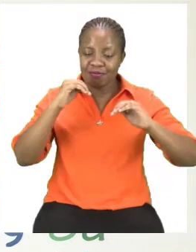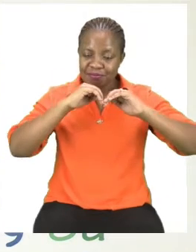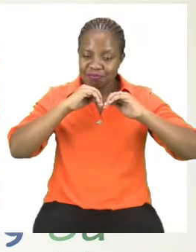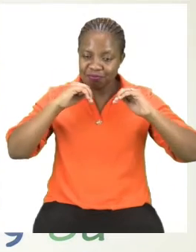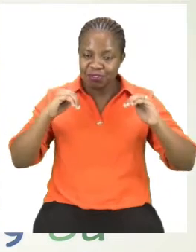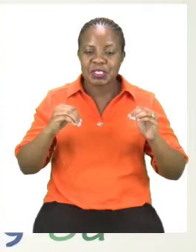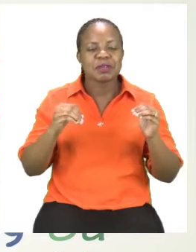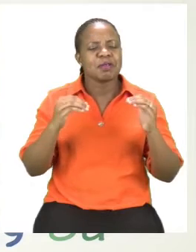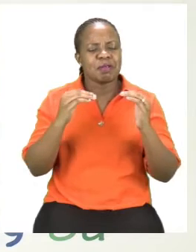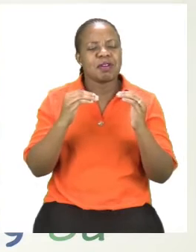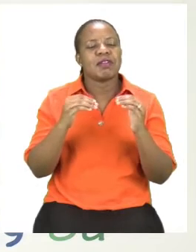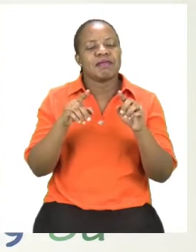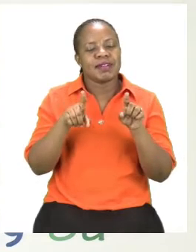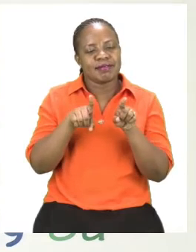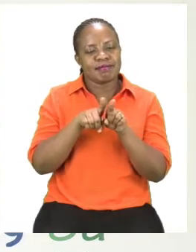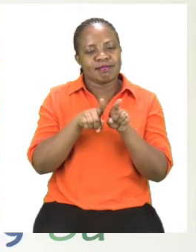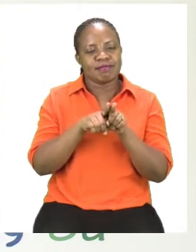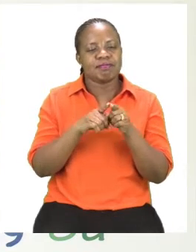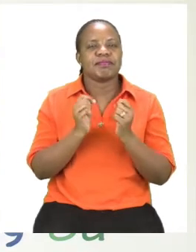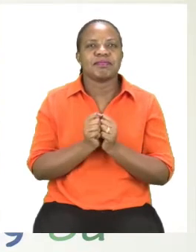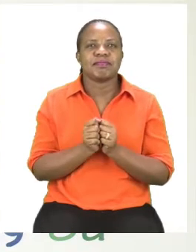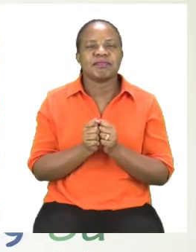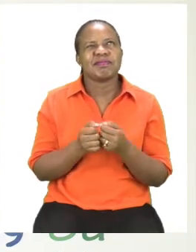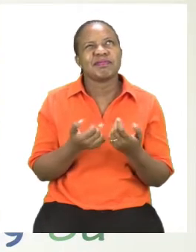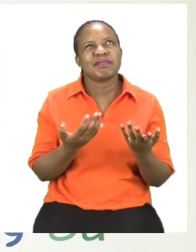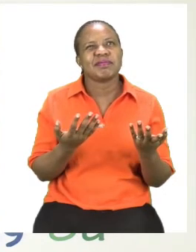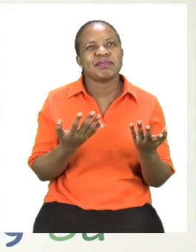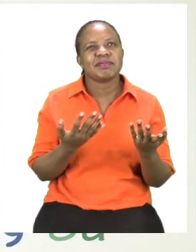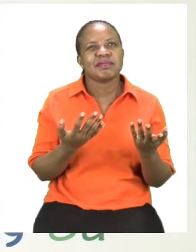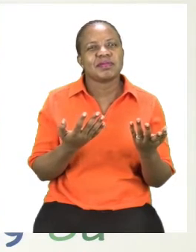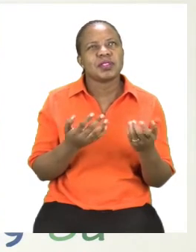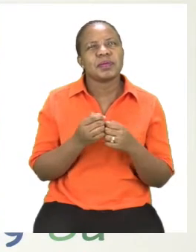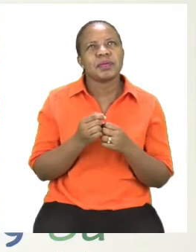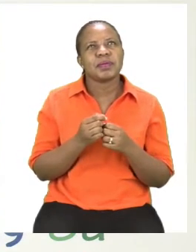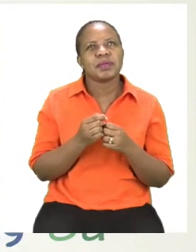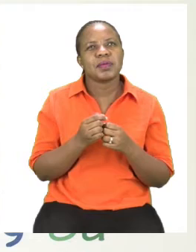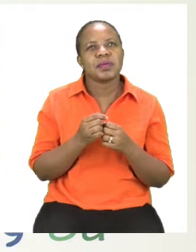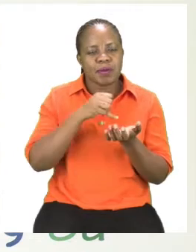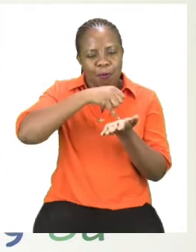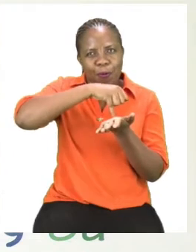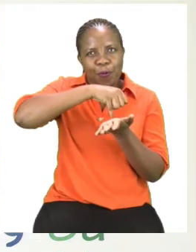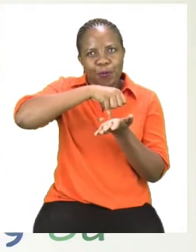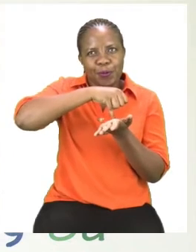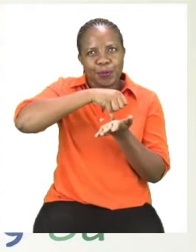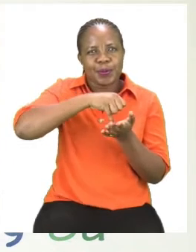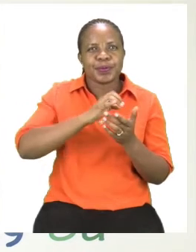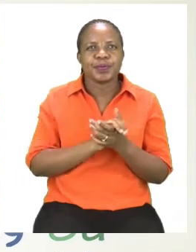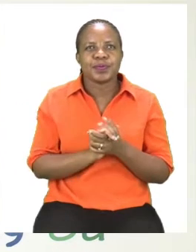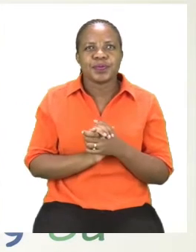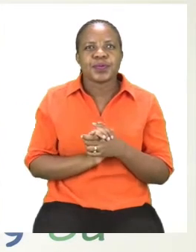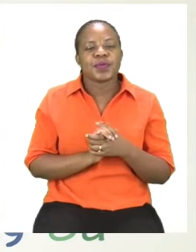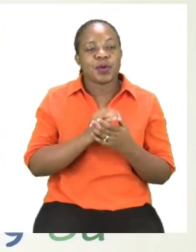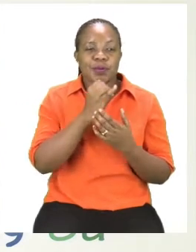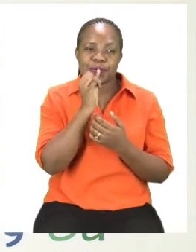to draw, let's say we're giving them cookies. So we are going to draw